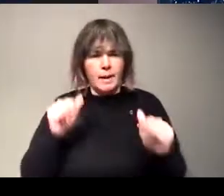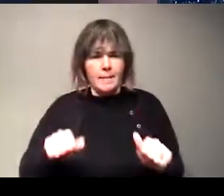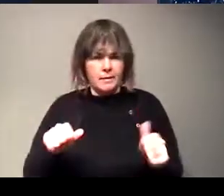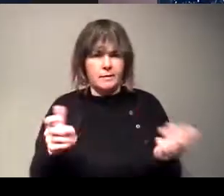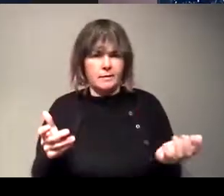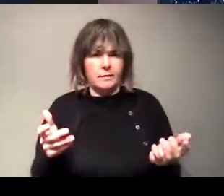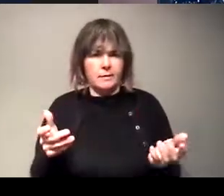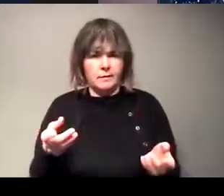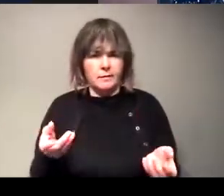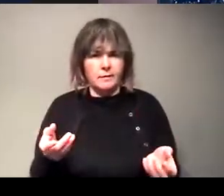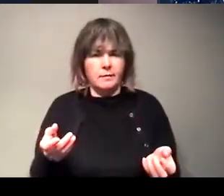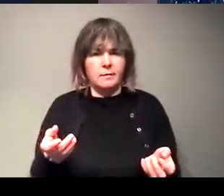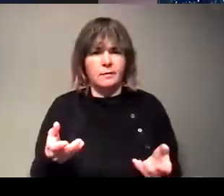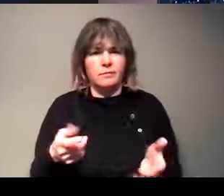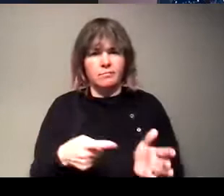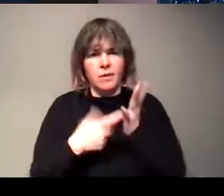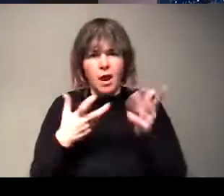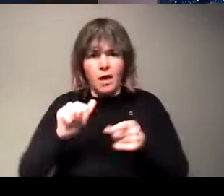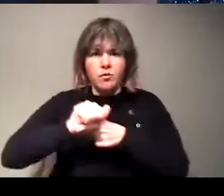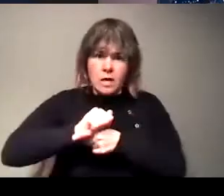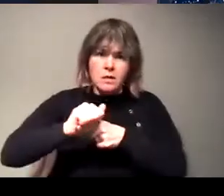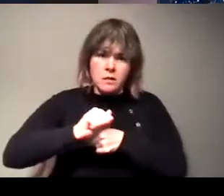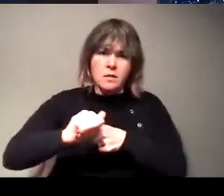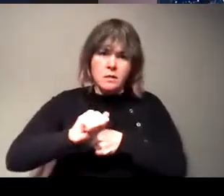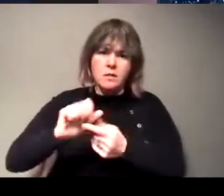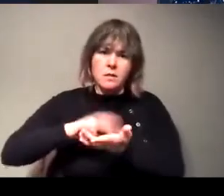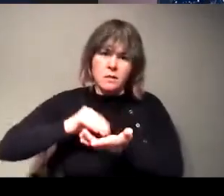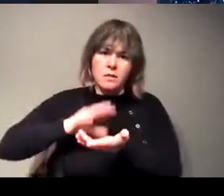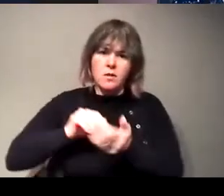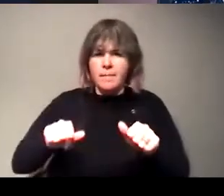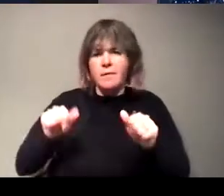through, like, a lot of training, I think, learned that ability. So,